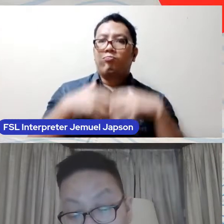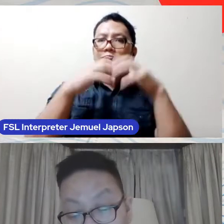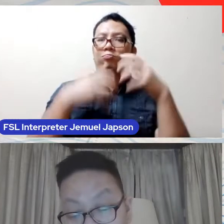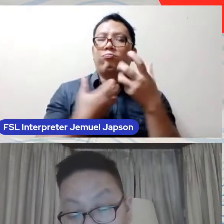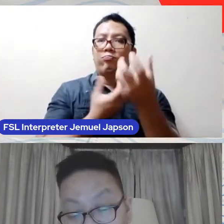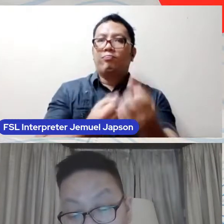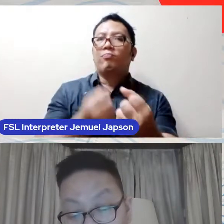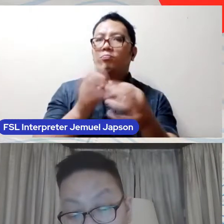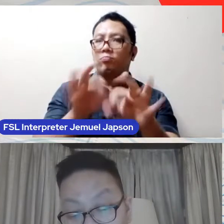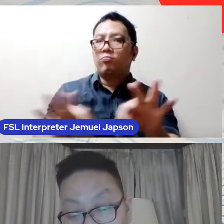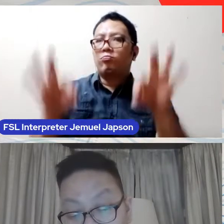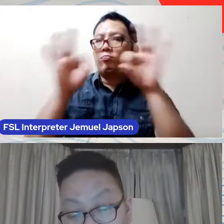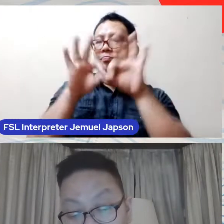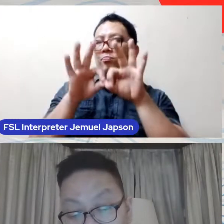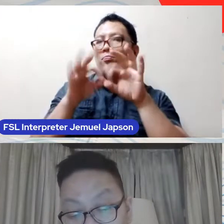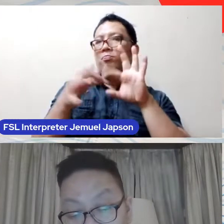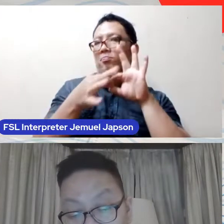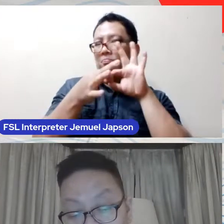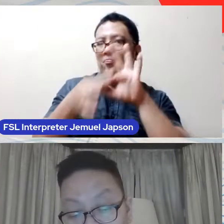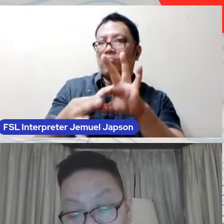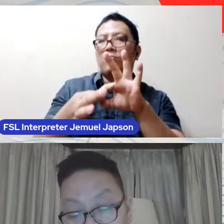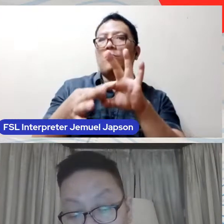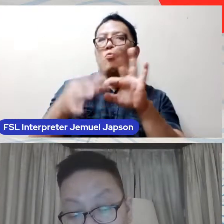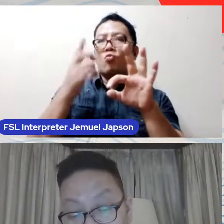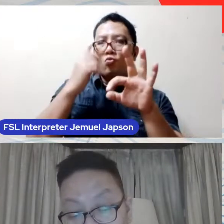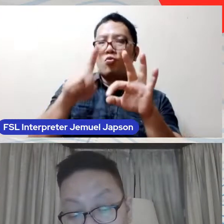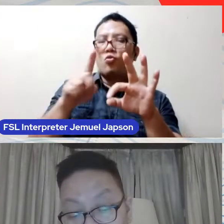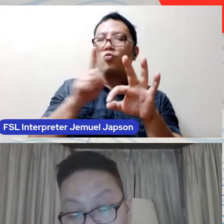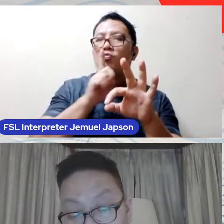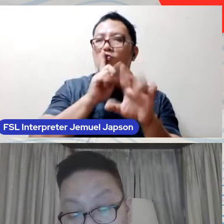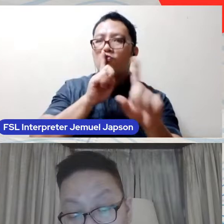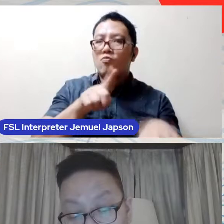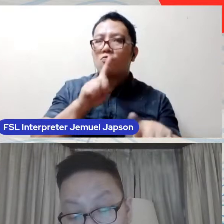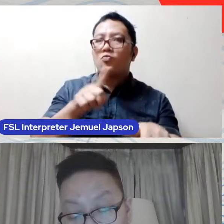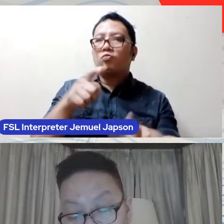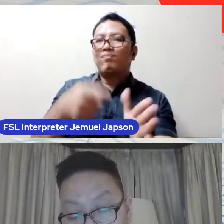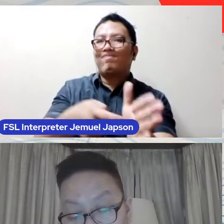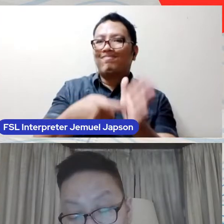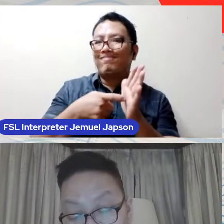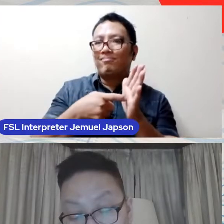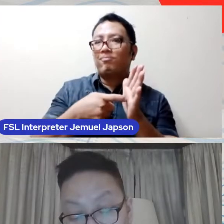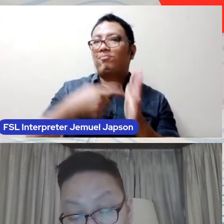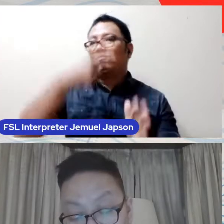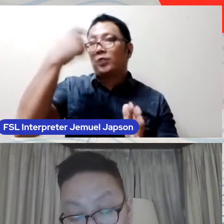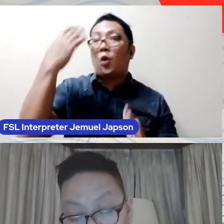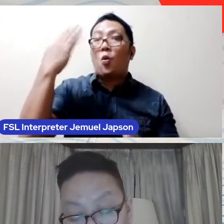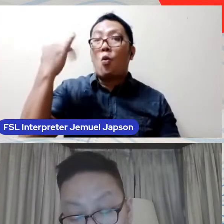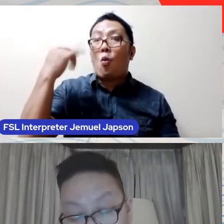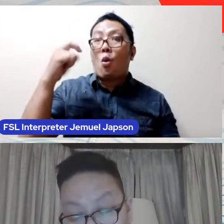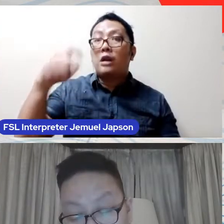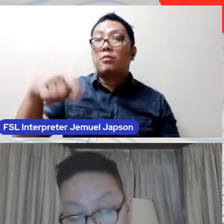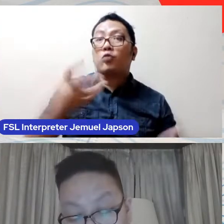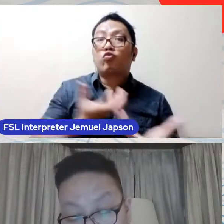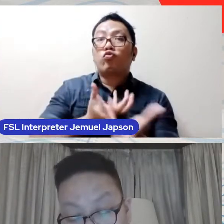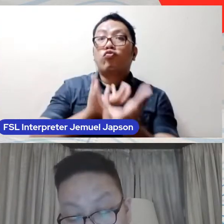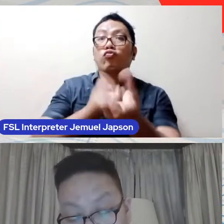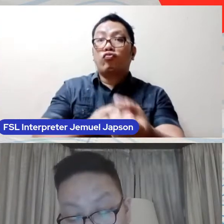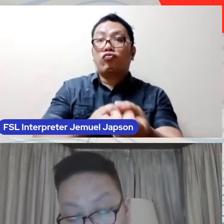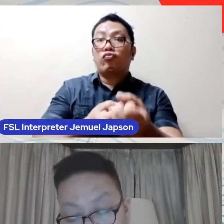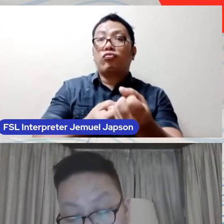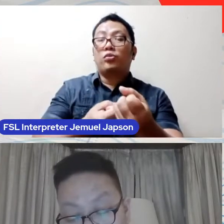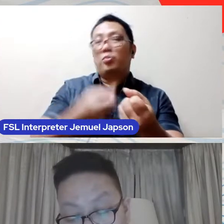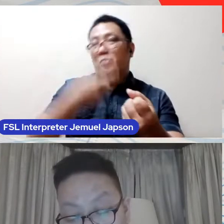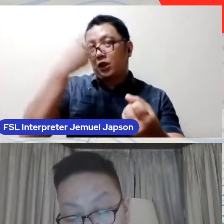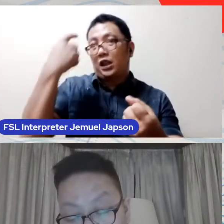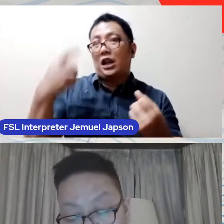intricately designed to actually answer to that demand. Kasi bakit kailangan ng confidence building? Kasi nga merong